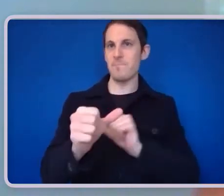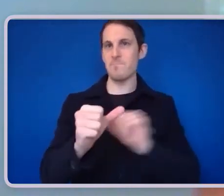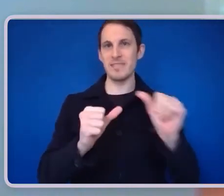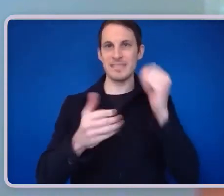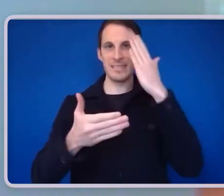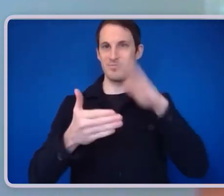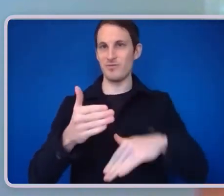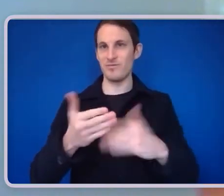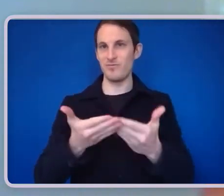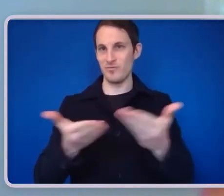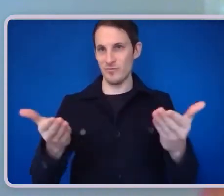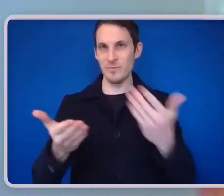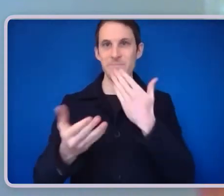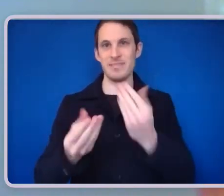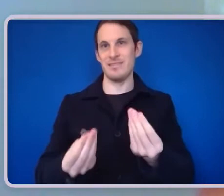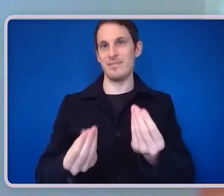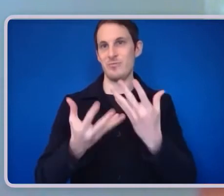us know what you think.